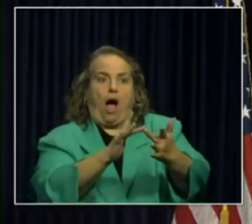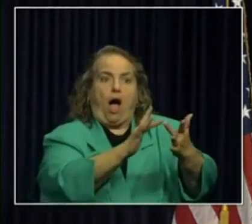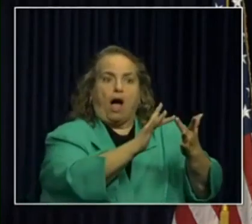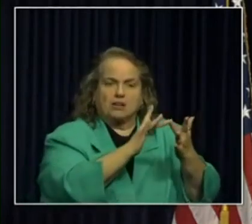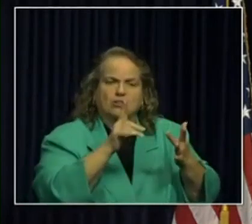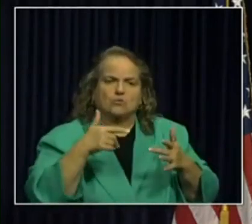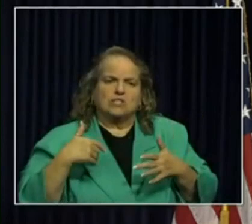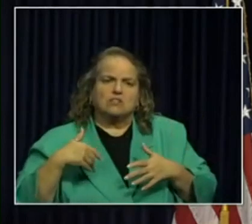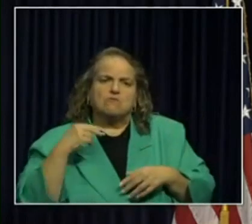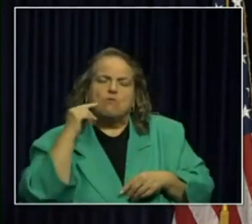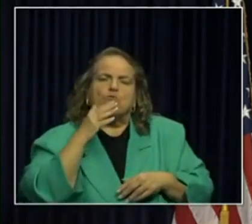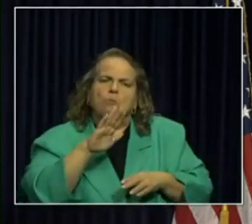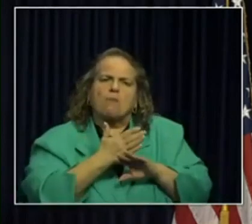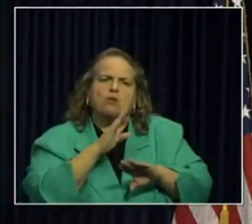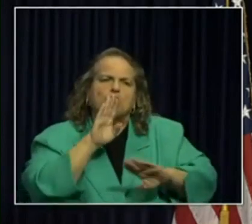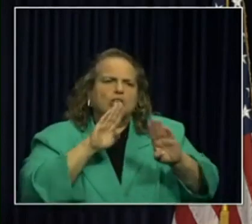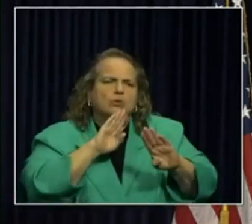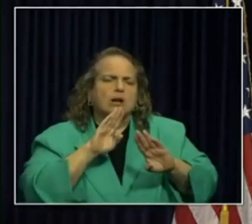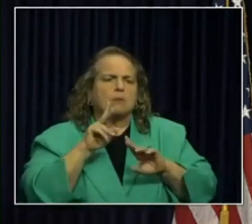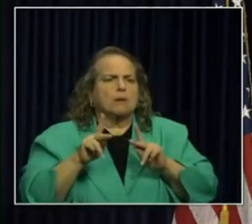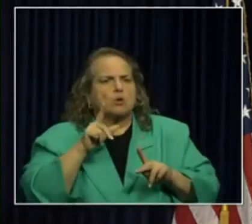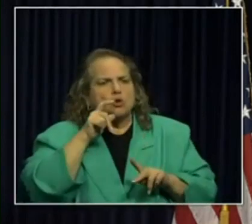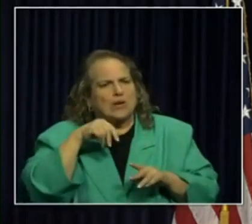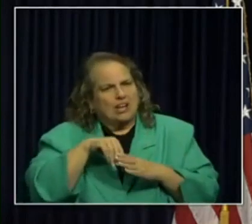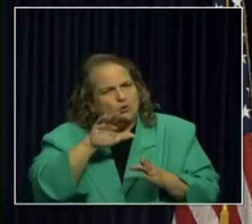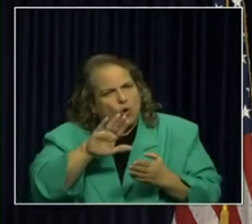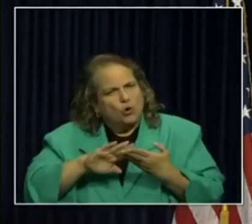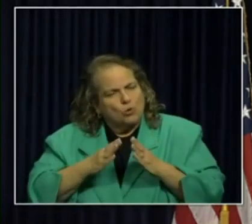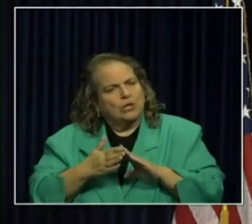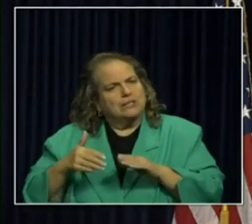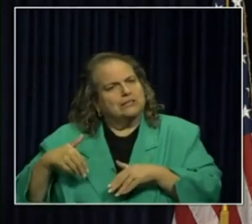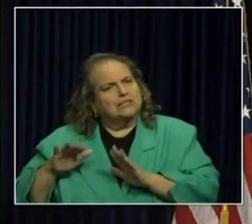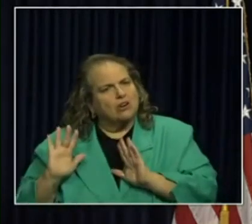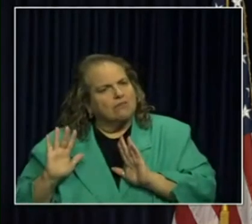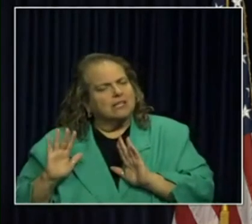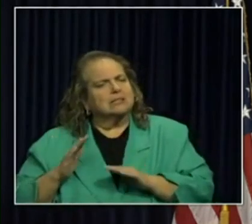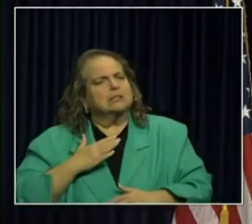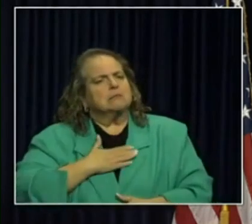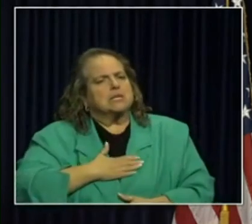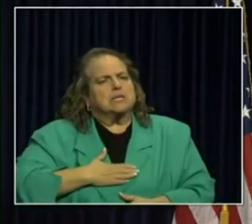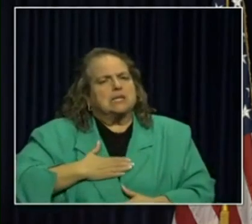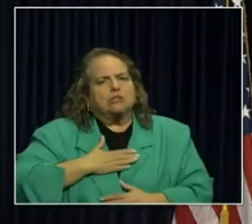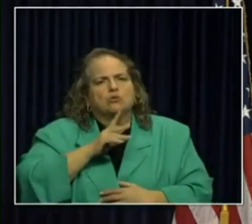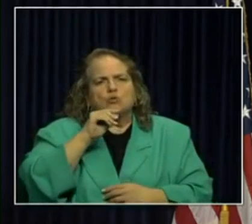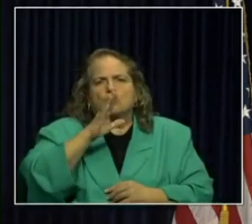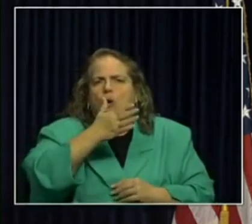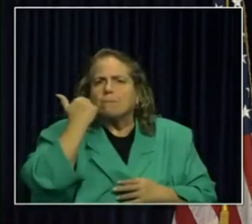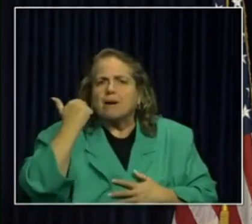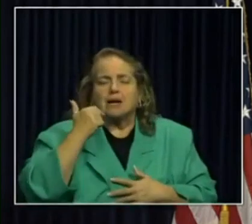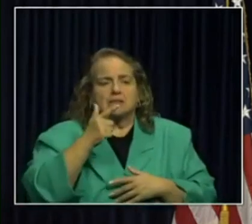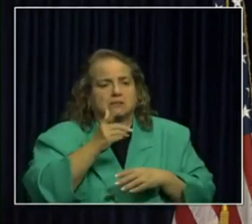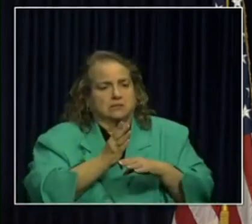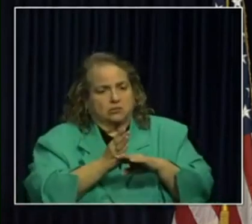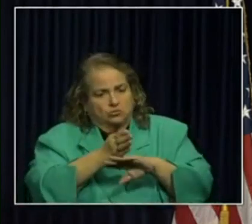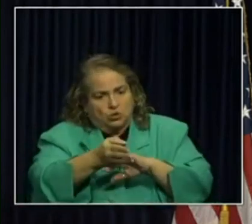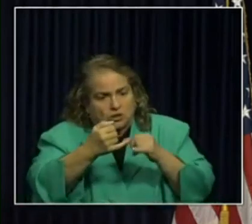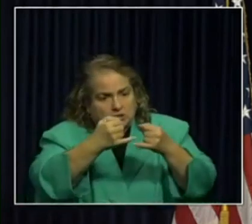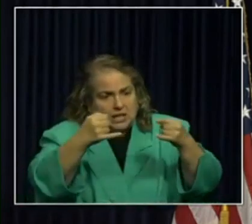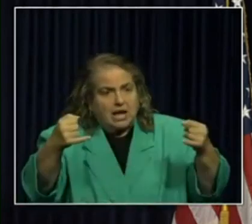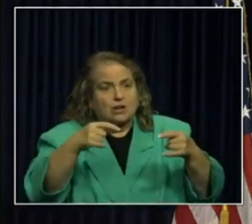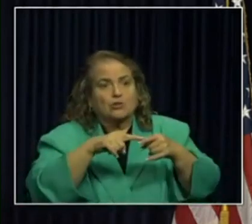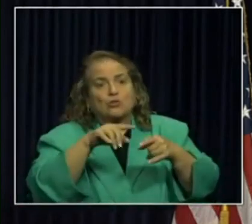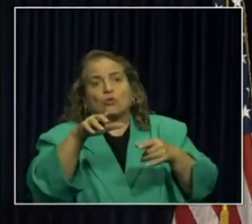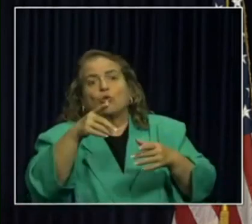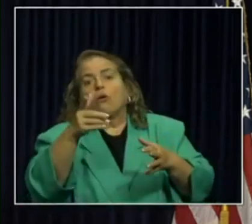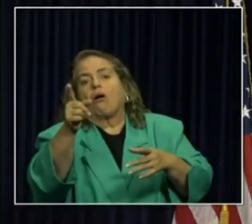of those in your community. So we need everybody to be their very best in the coming weeks. I will tell you, the health and the lives of